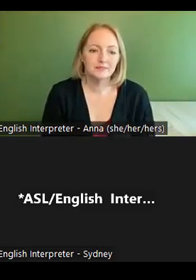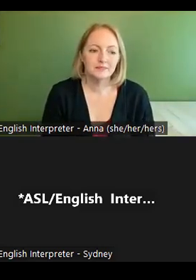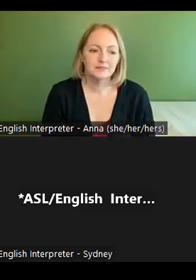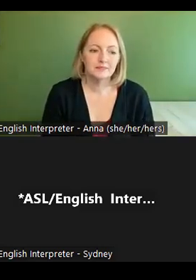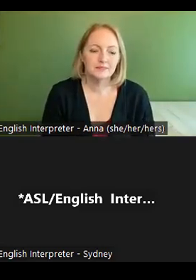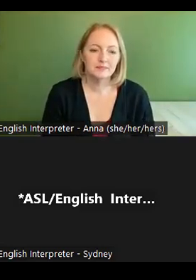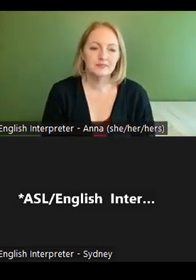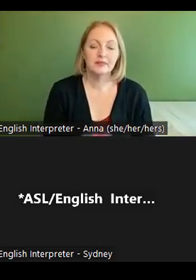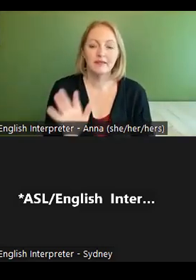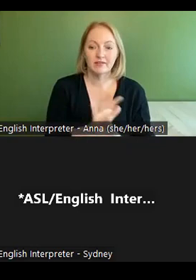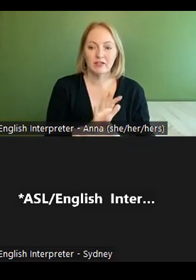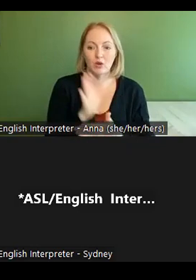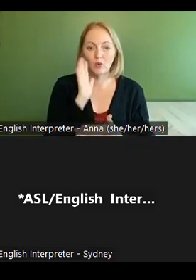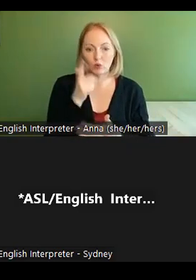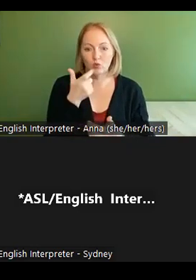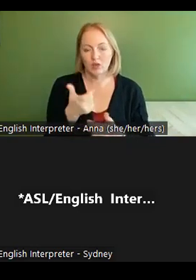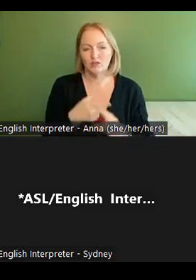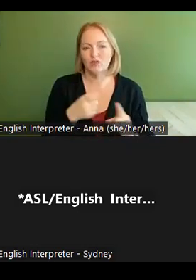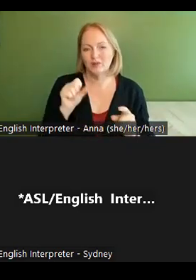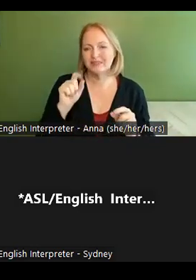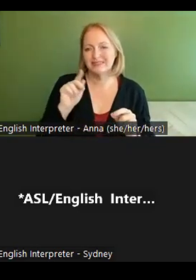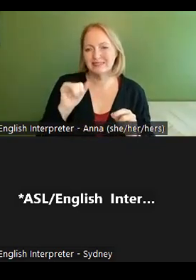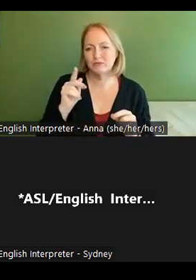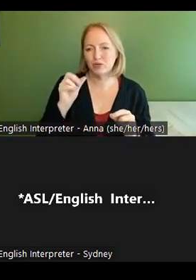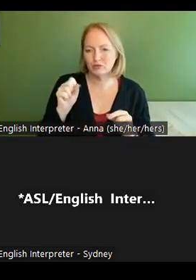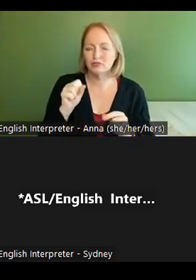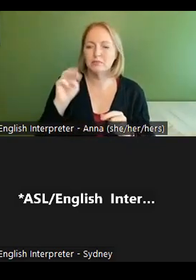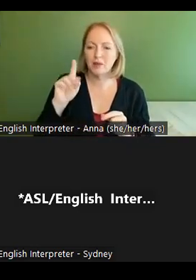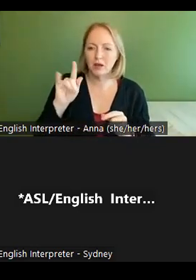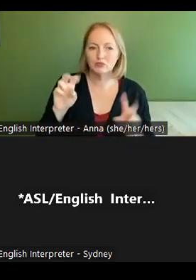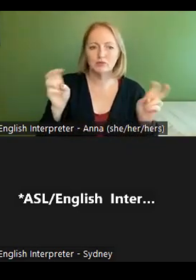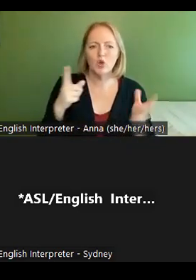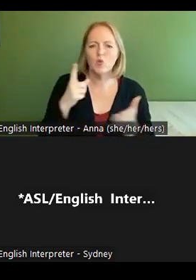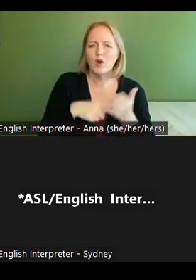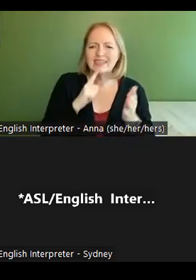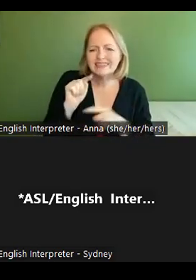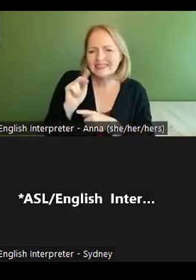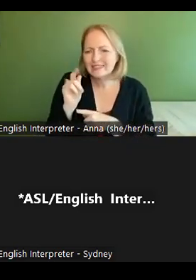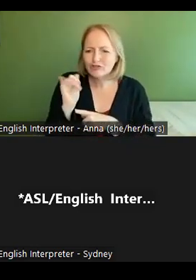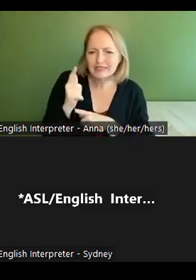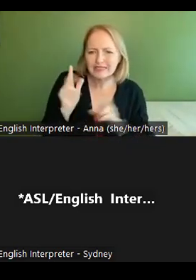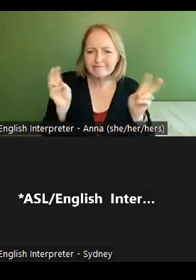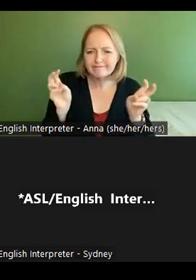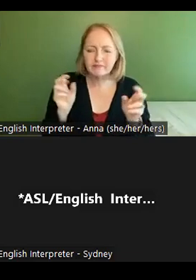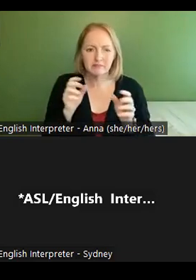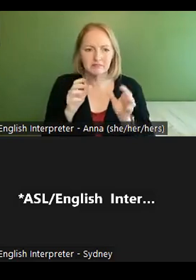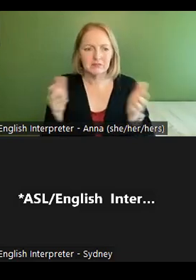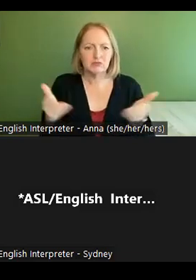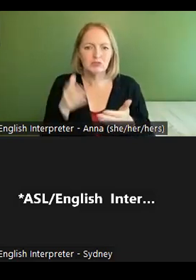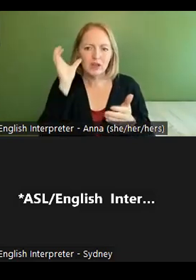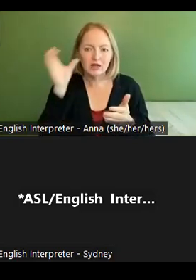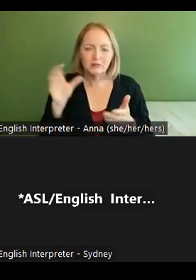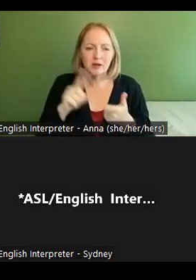The video we're going to share with you is from the STEAM Starters modules, and it's titled, "What is Tinkering?" And it introduces the concept of